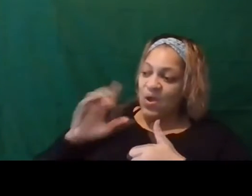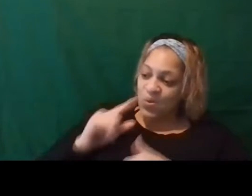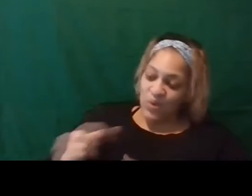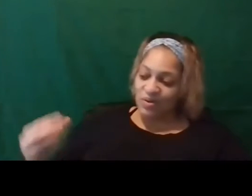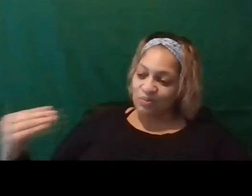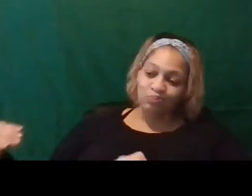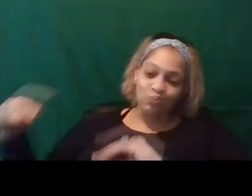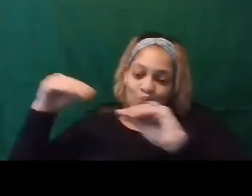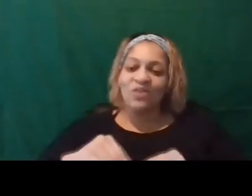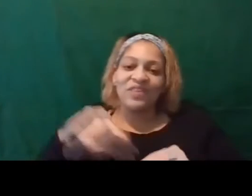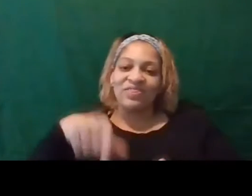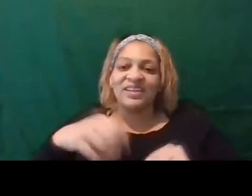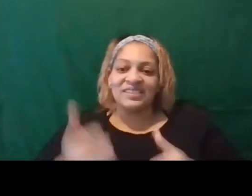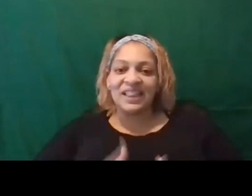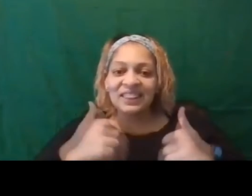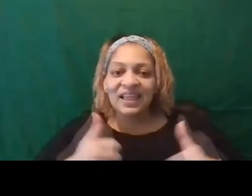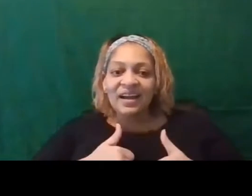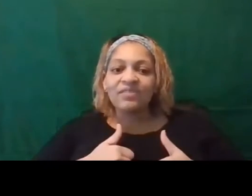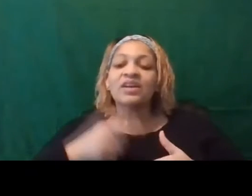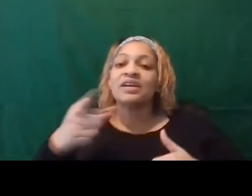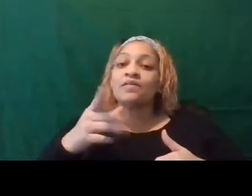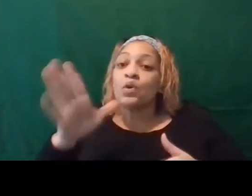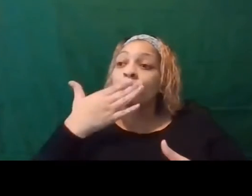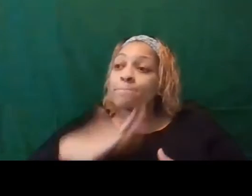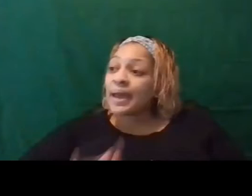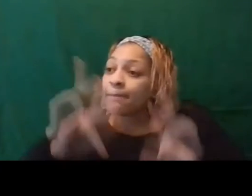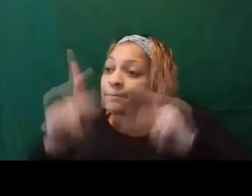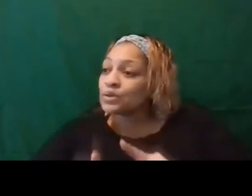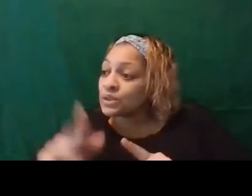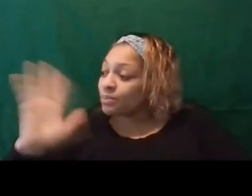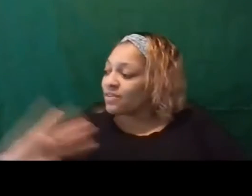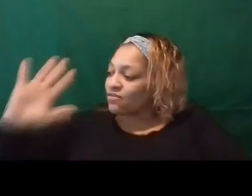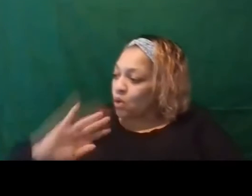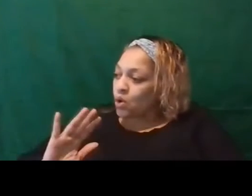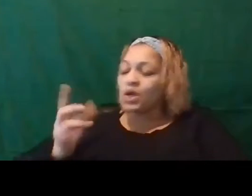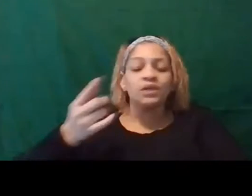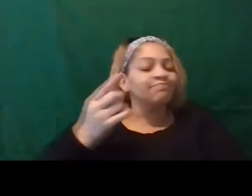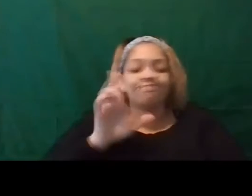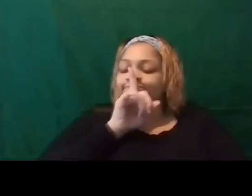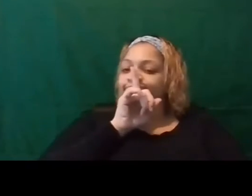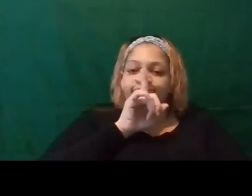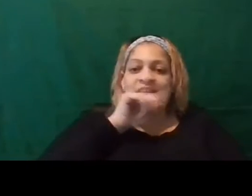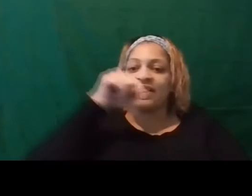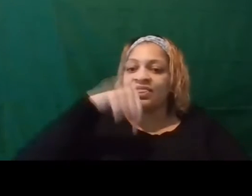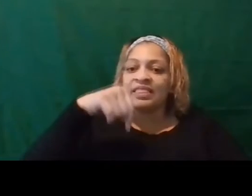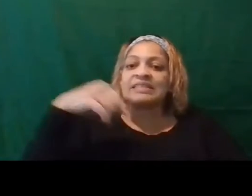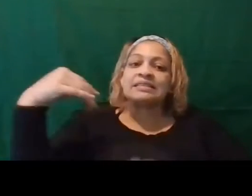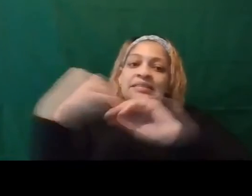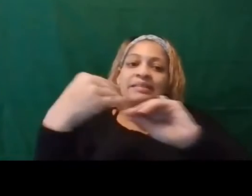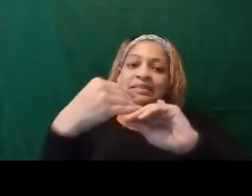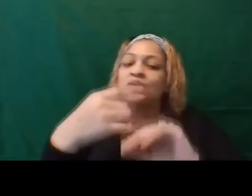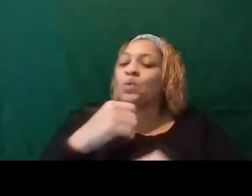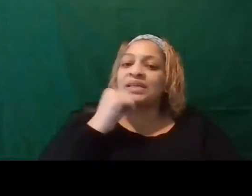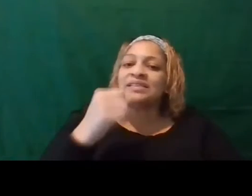person before, then you have karma to burn off. In this teaching, we don't see karma as that. Karma is cause and